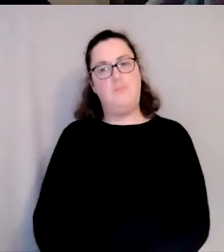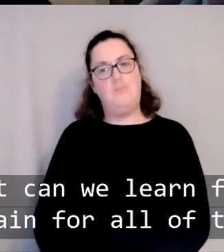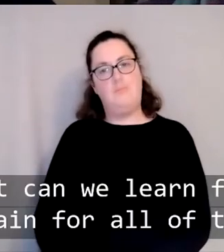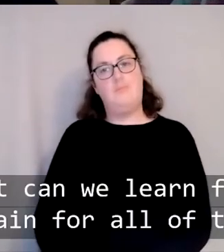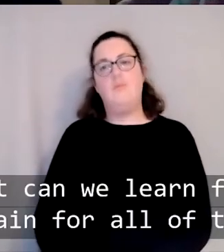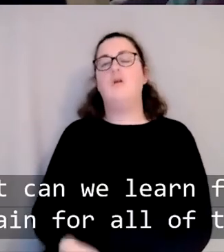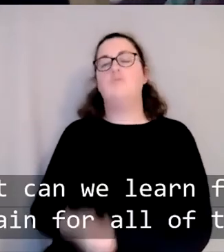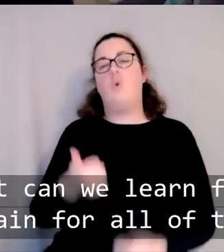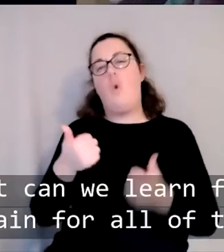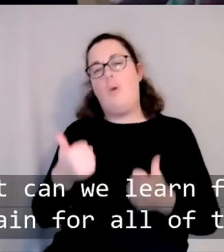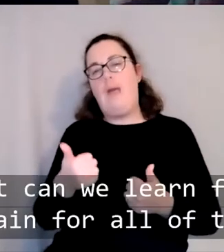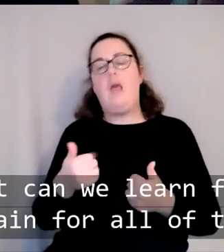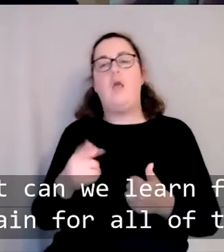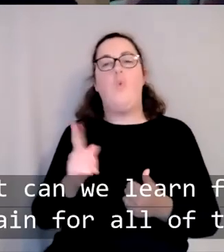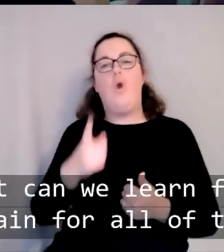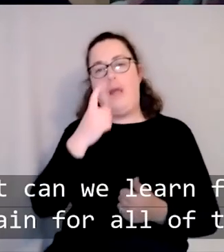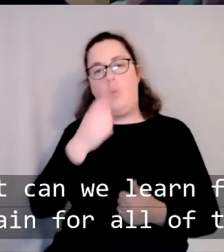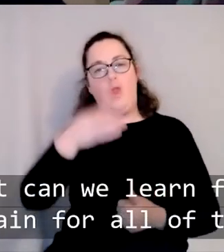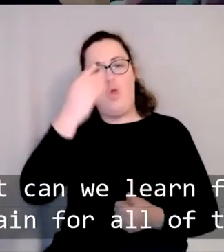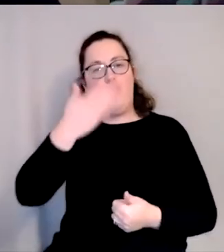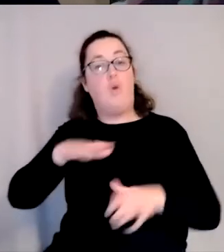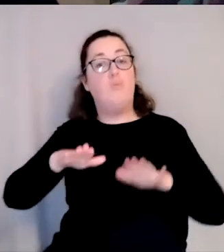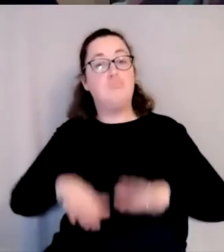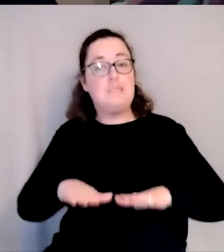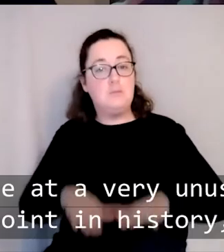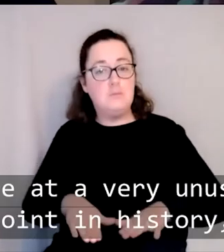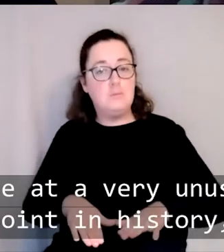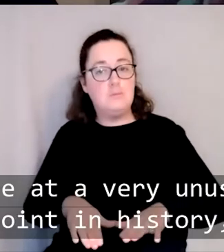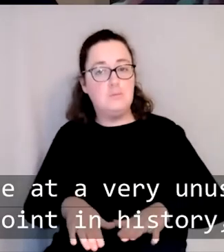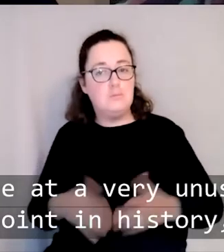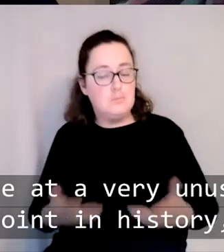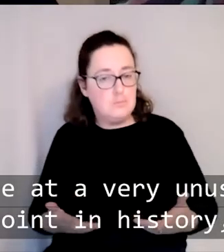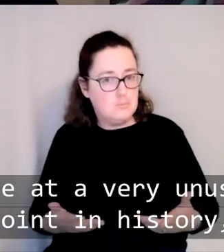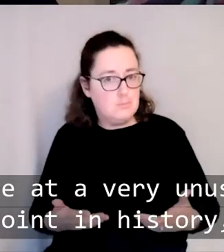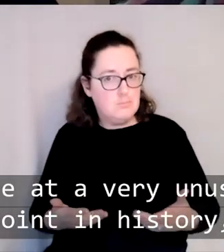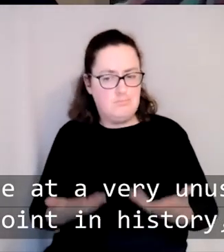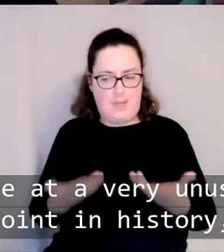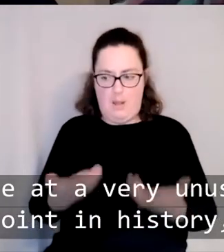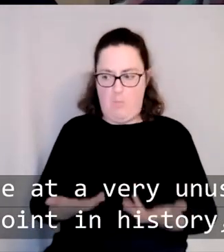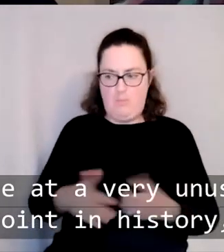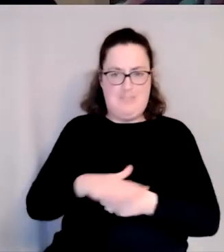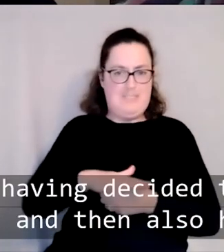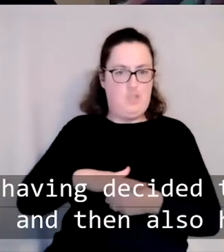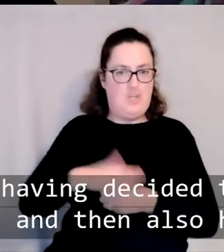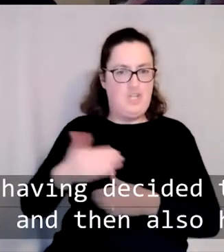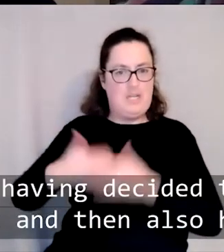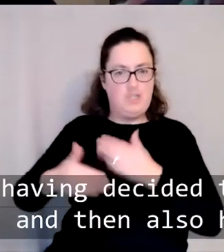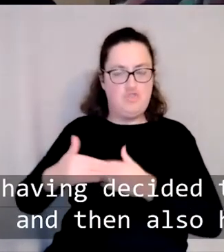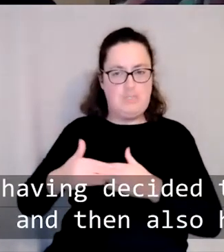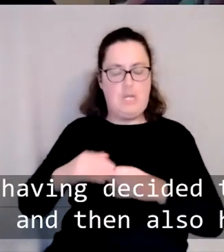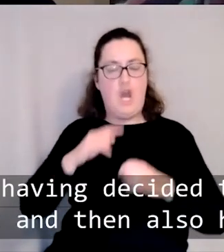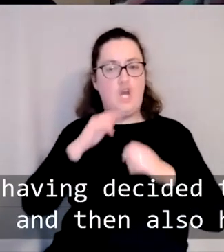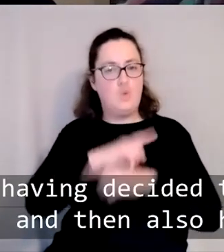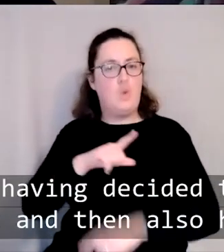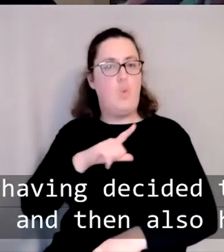okay, so what can we learn from Britain for all of this? We're at a very unusual point in history, both having decided